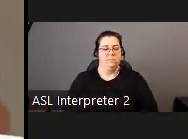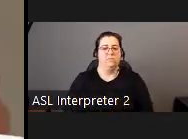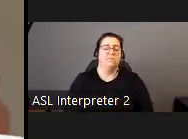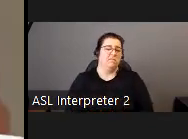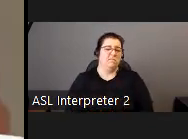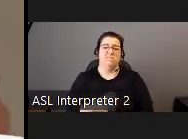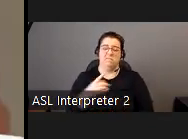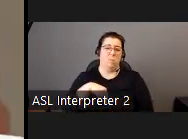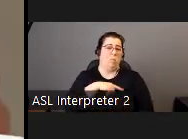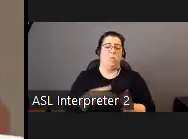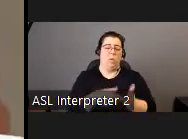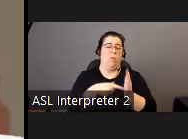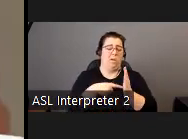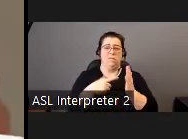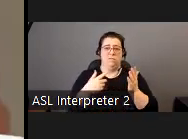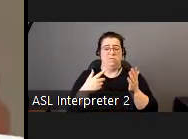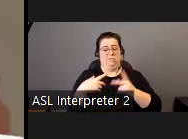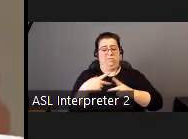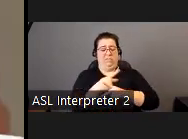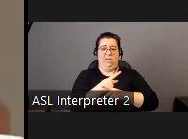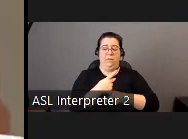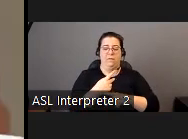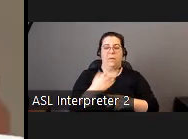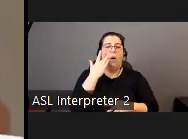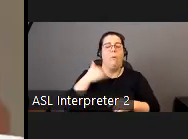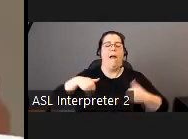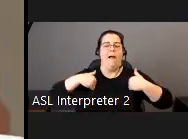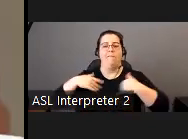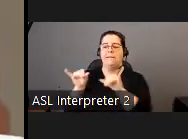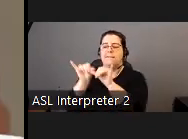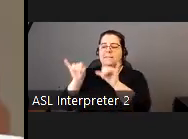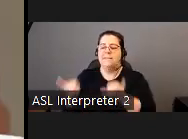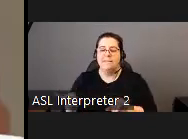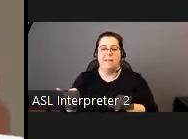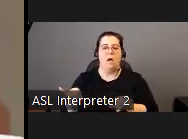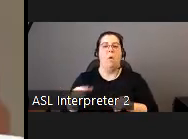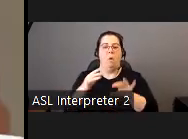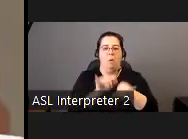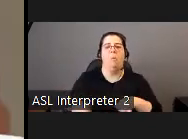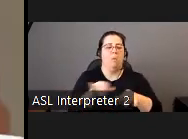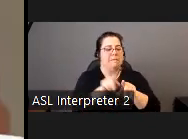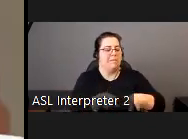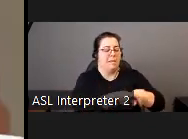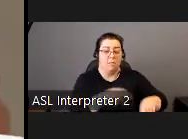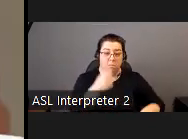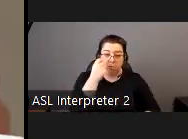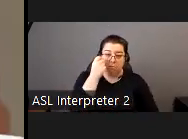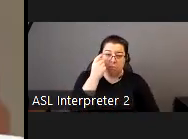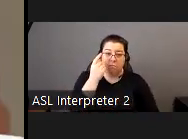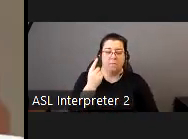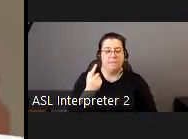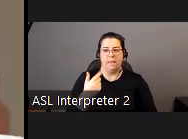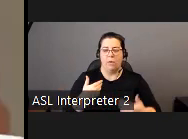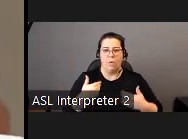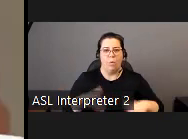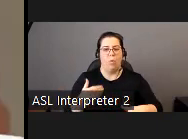systems and standard practices that I think we underestimate how powerful it can be to be able to talk